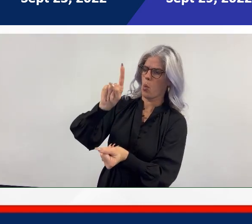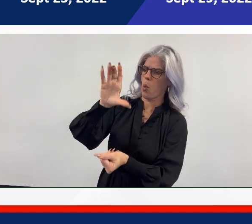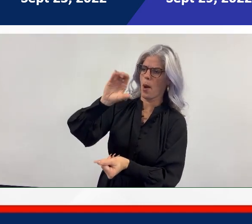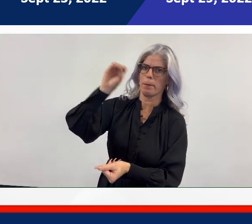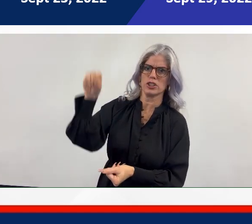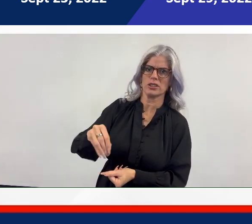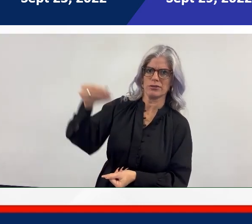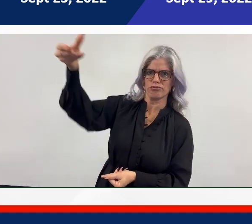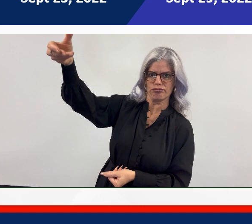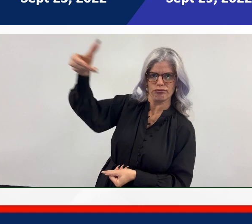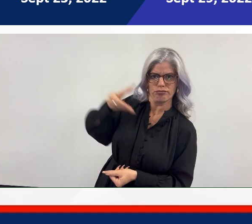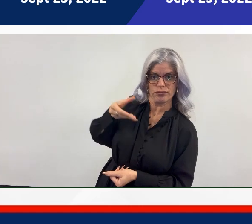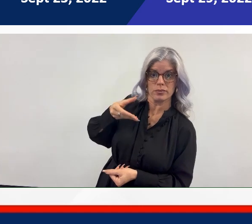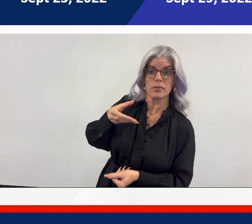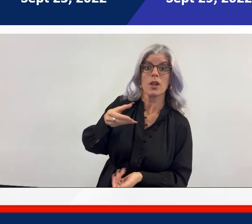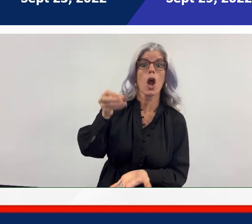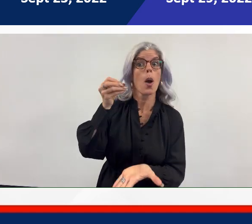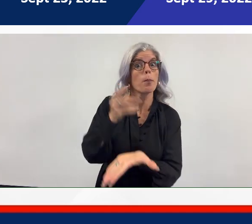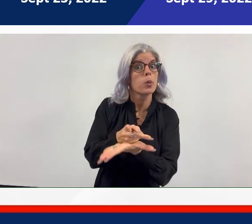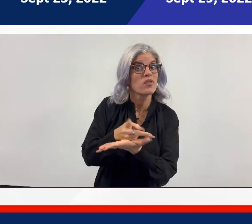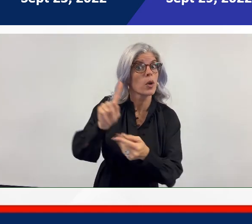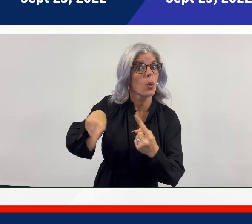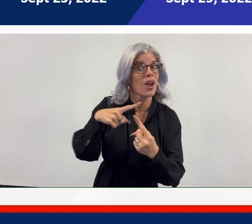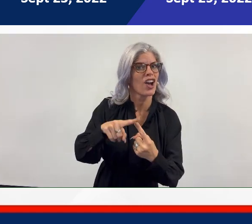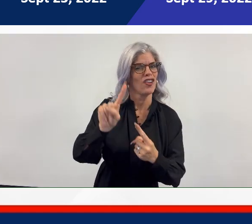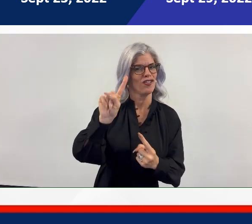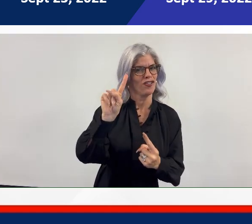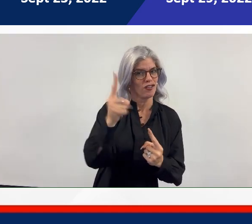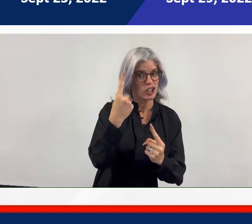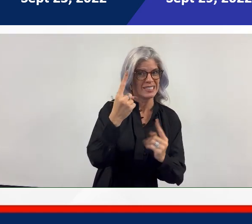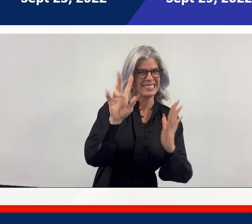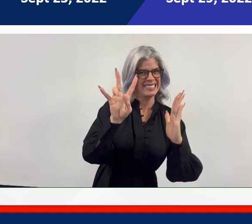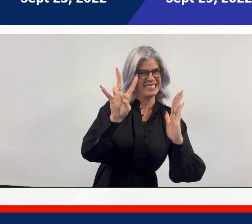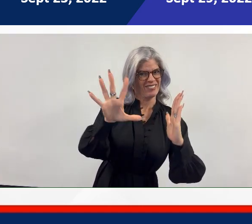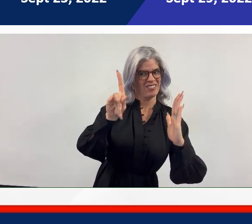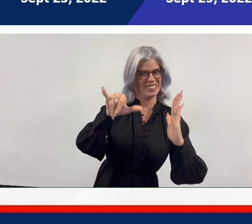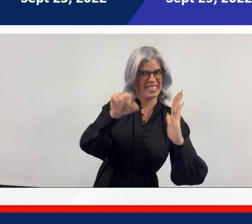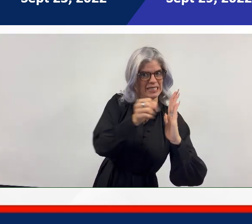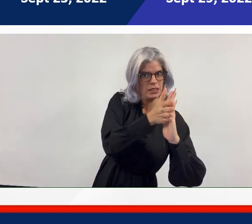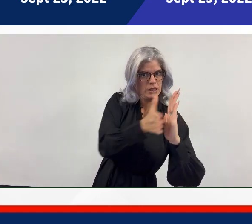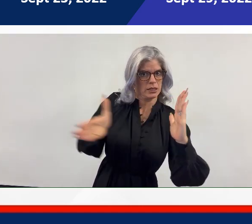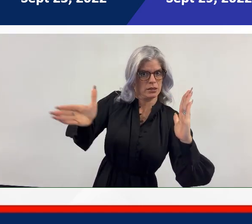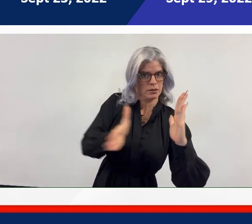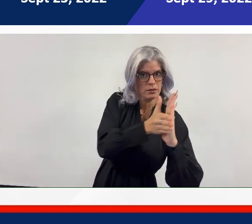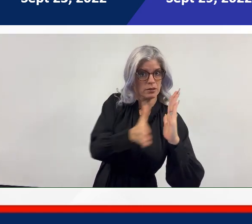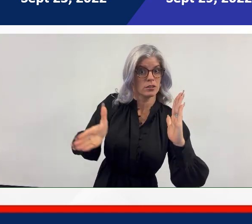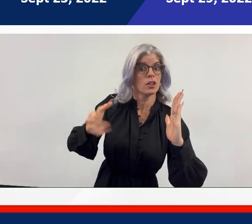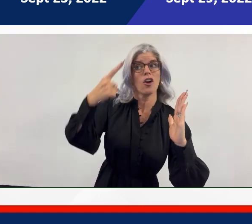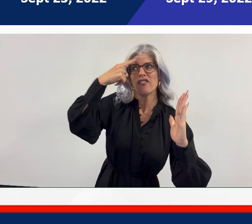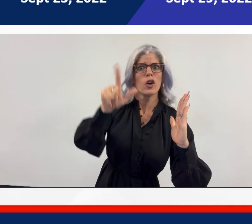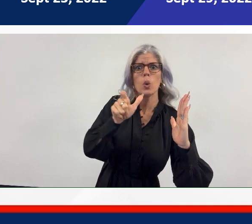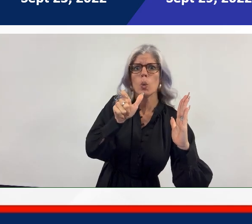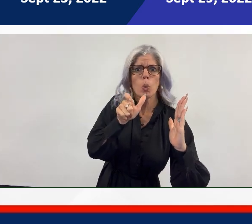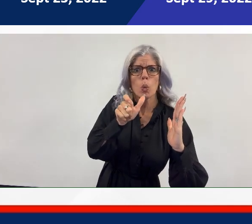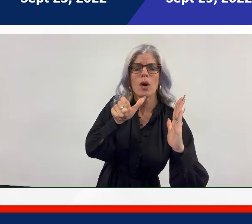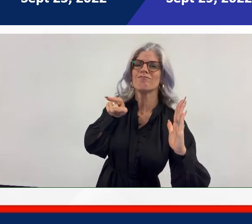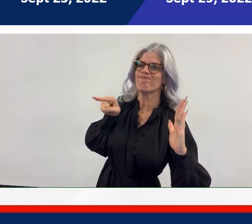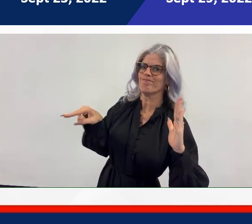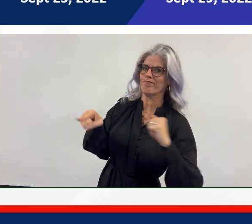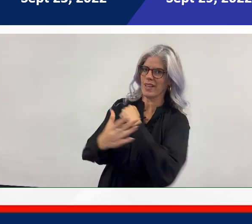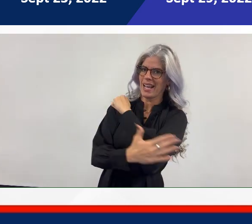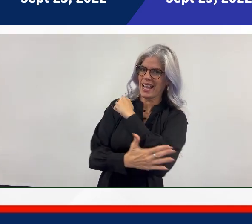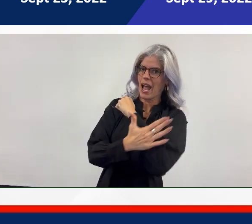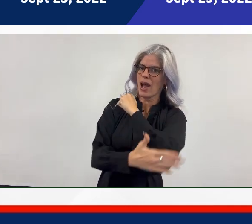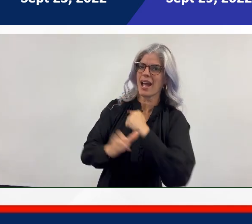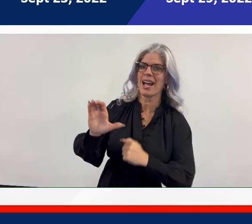counties between September 23rd and December 7th, 2022. This is a recent change from the previous date of